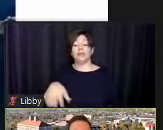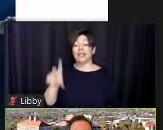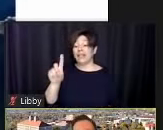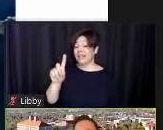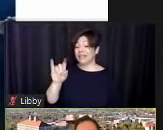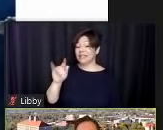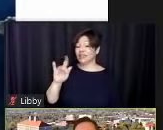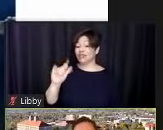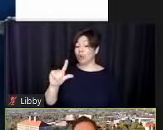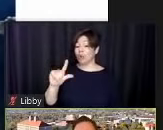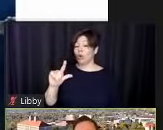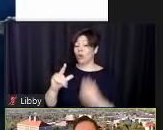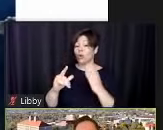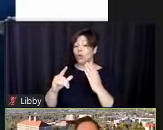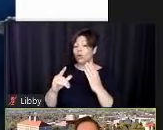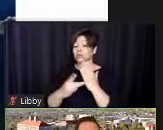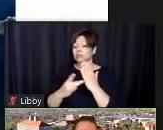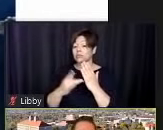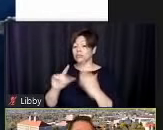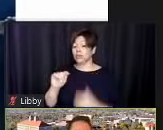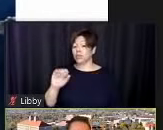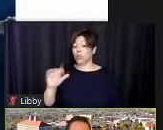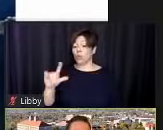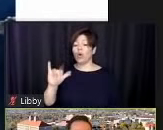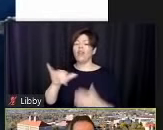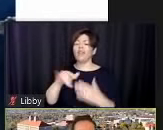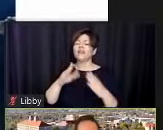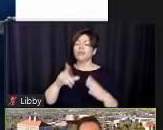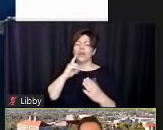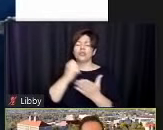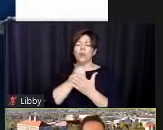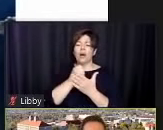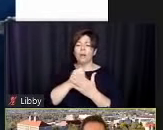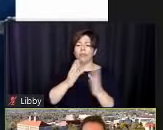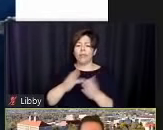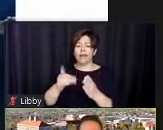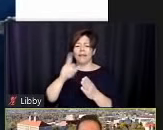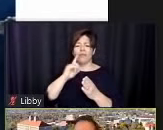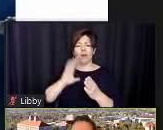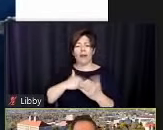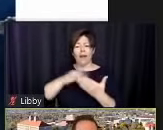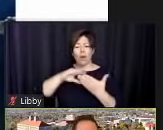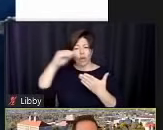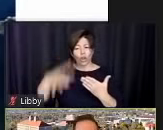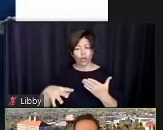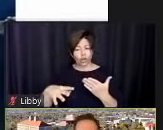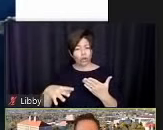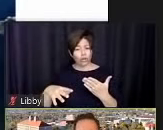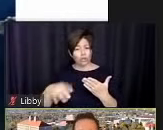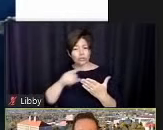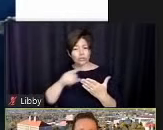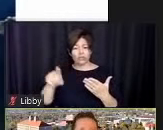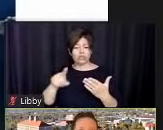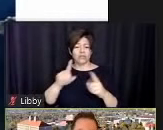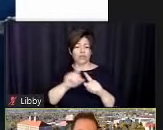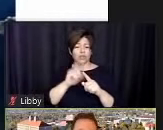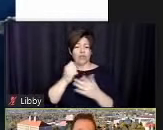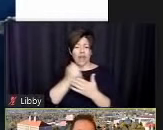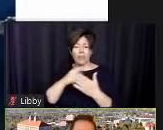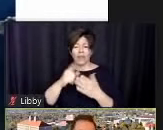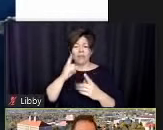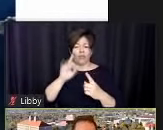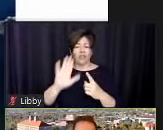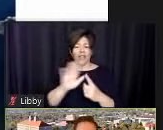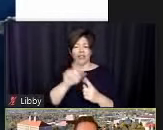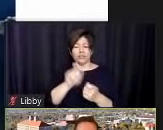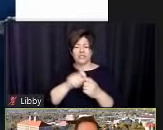to differentiate and plan for the variability of a lot of our learners. And I know many of us use digital tools prior to